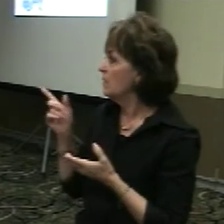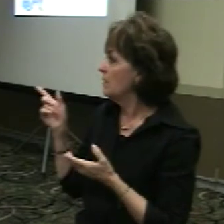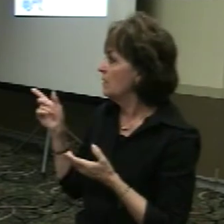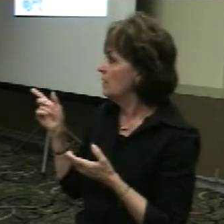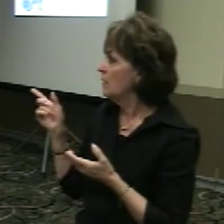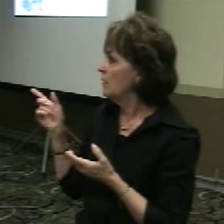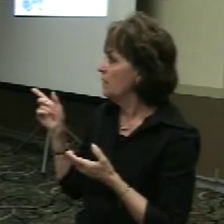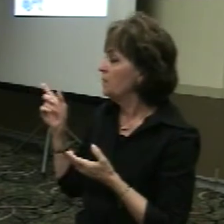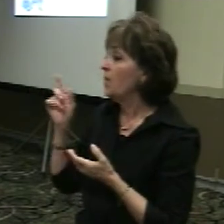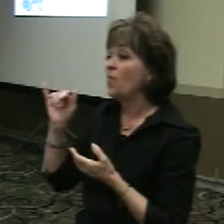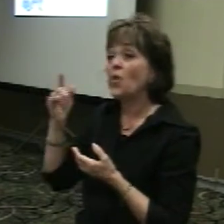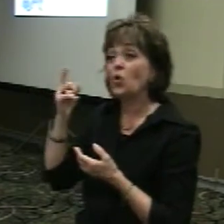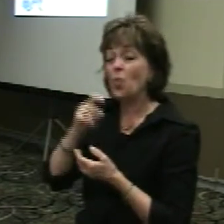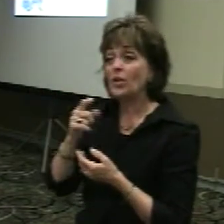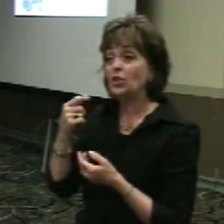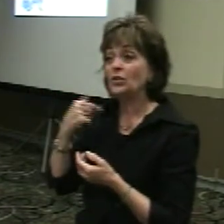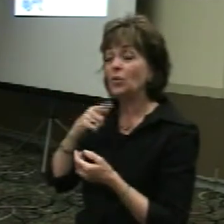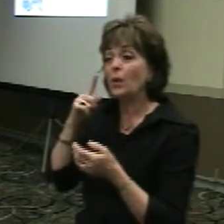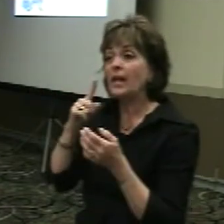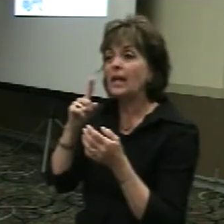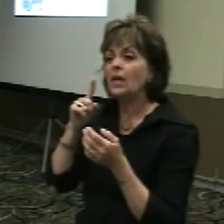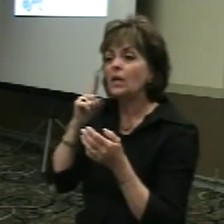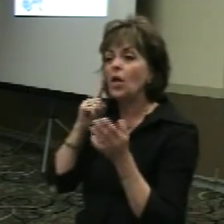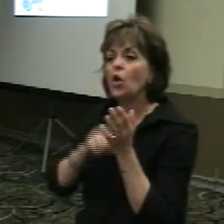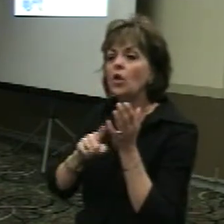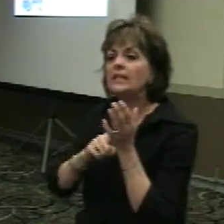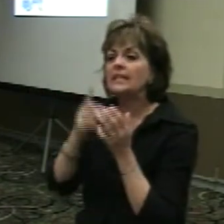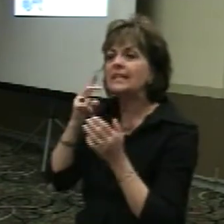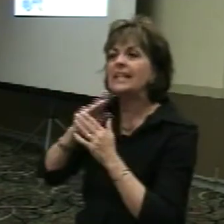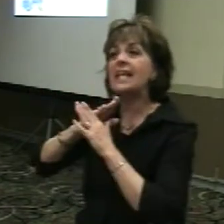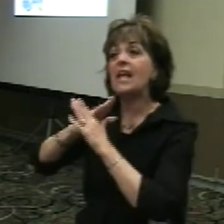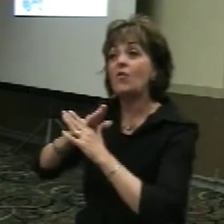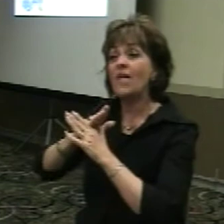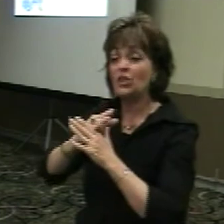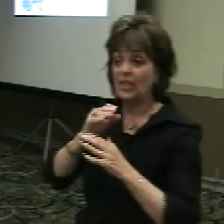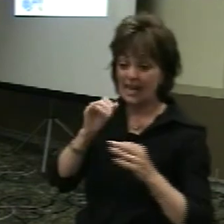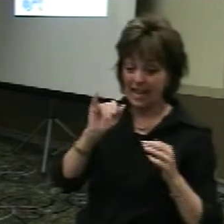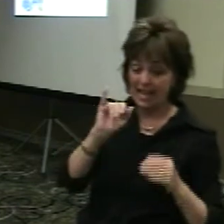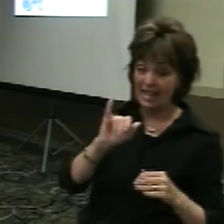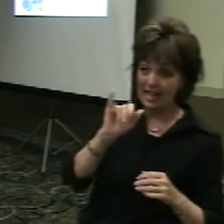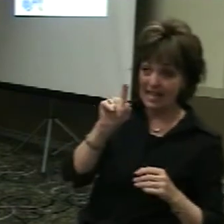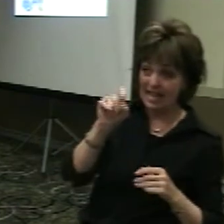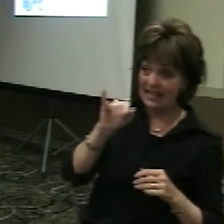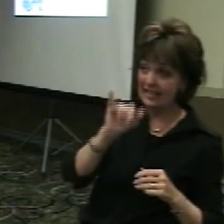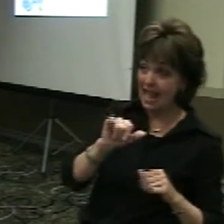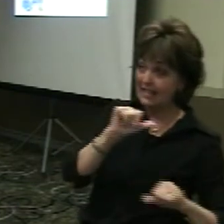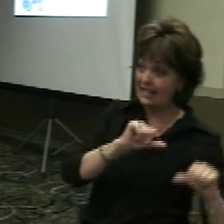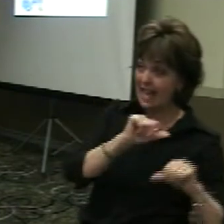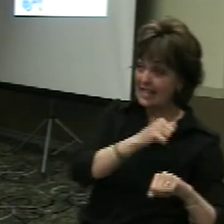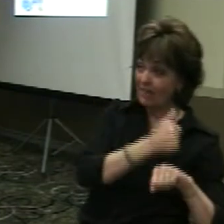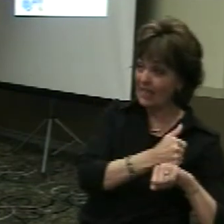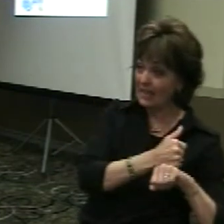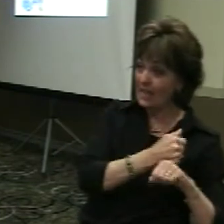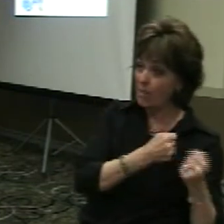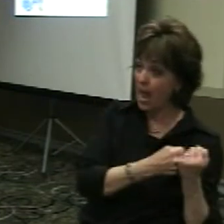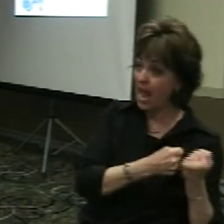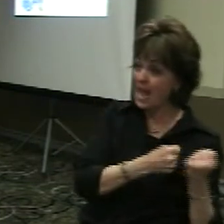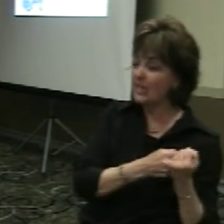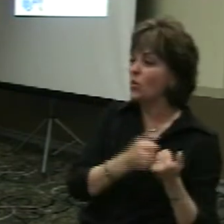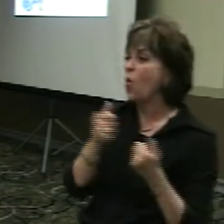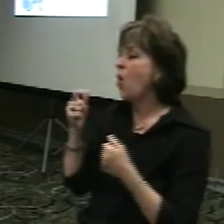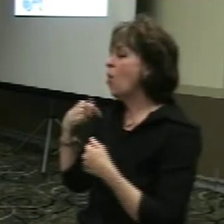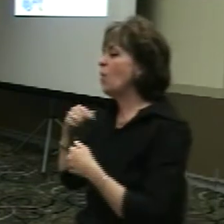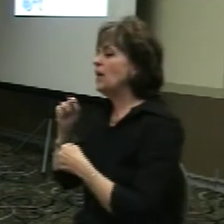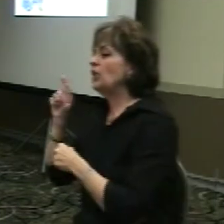that. The question is, do we look up to see whether the intervention is scientifically based, or do we use an intervention that's just been shown to be effective with